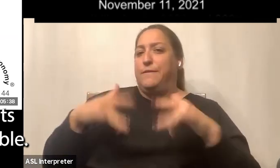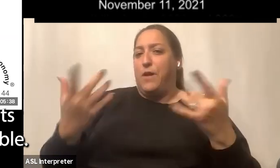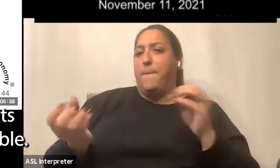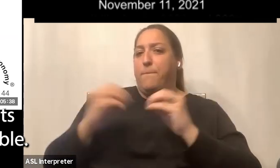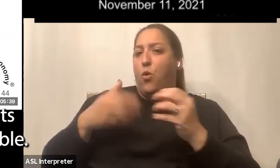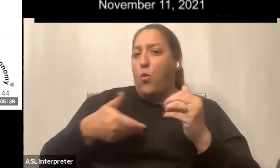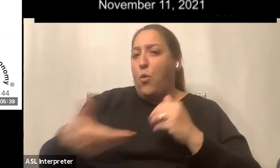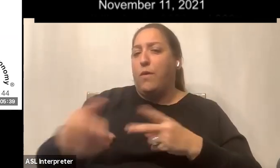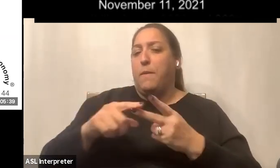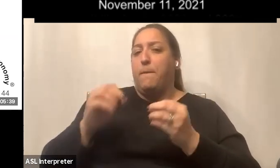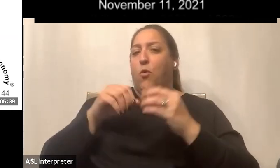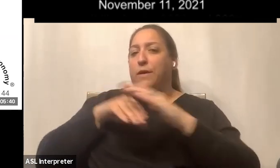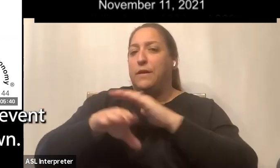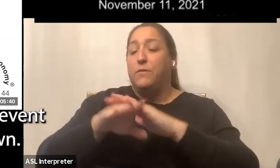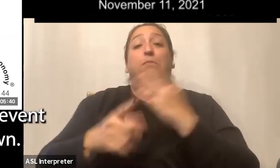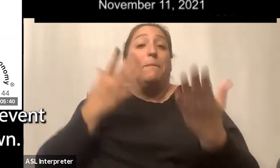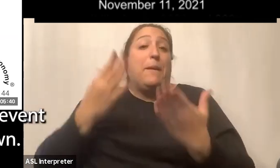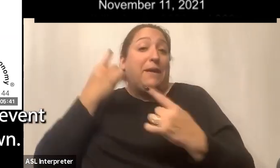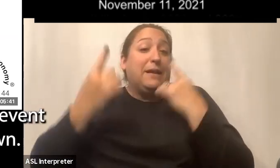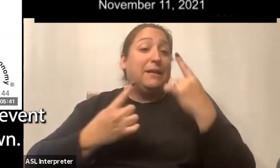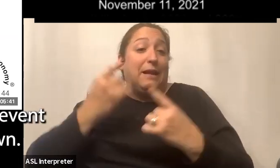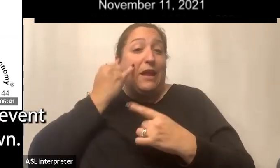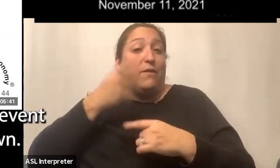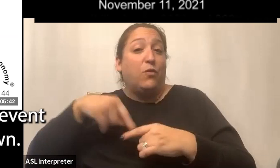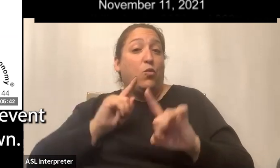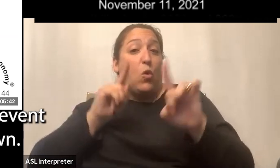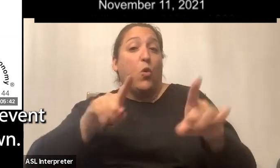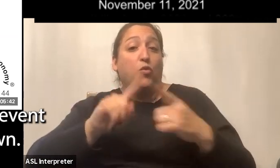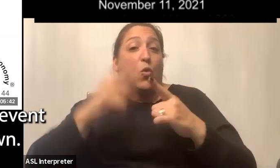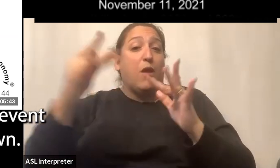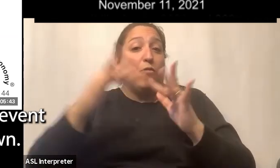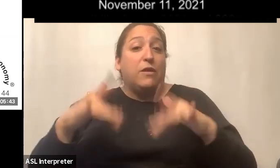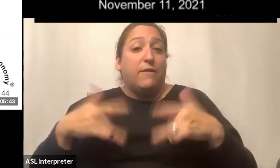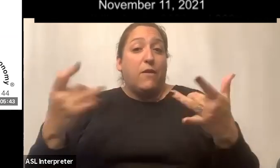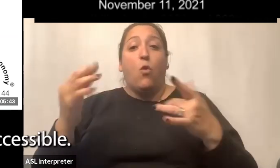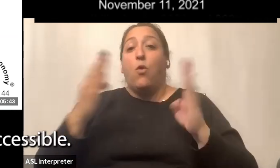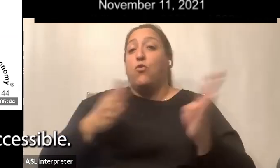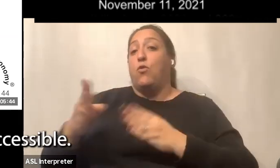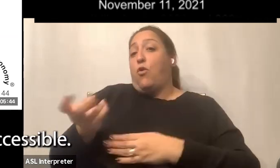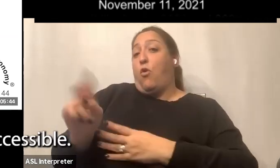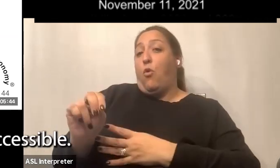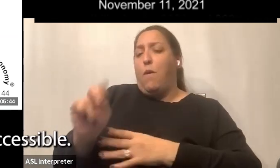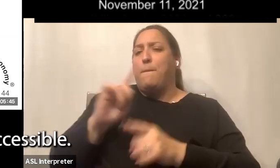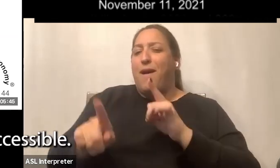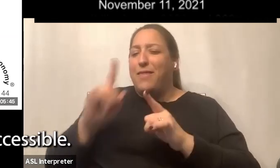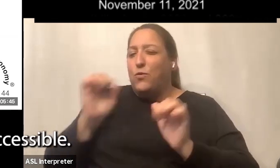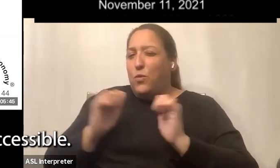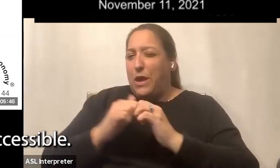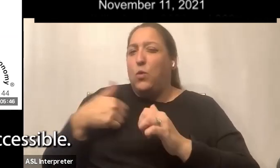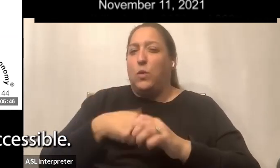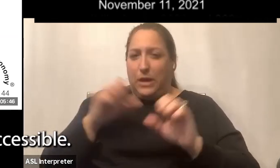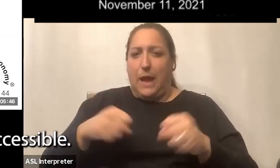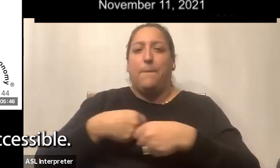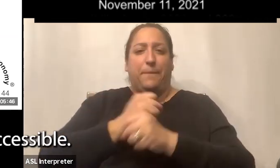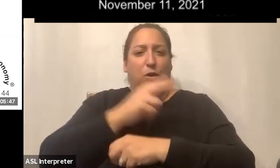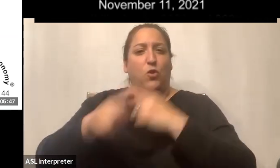welcoming and accessible. You might consider these if you're attending an outreach event or you're organizing your own. But I think together we can make the universe